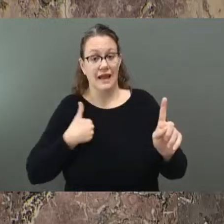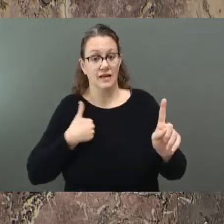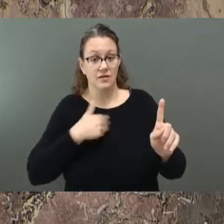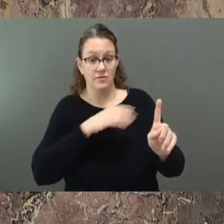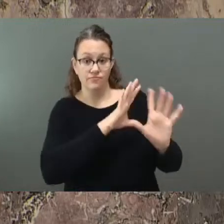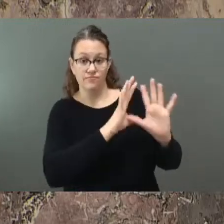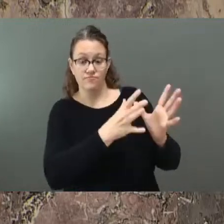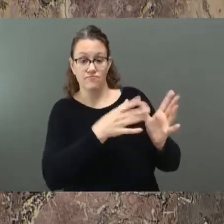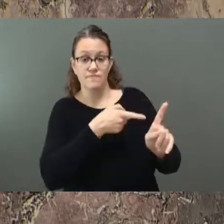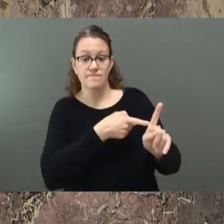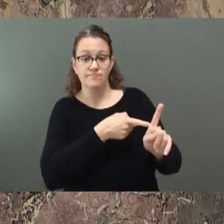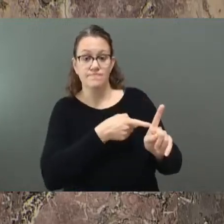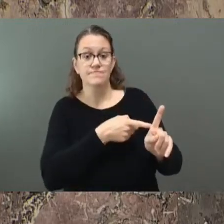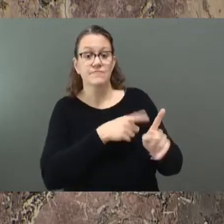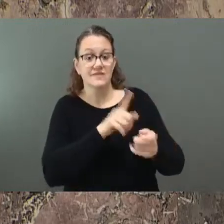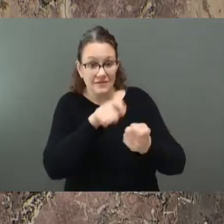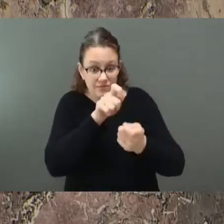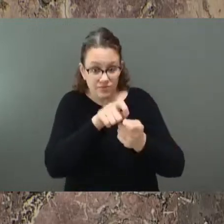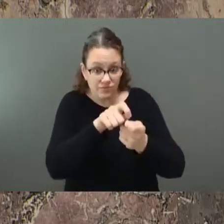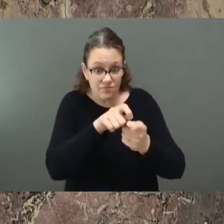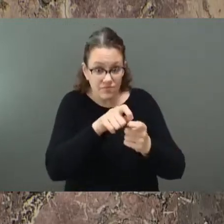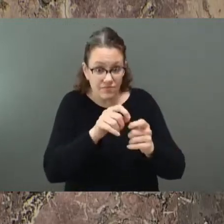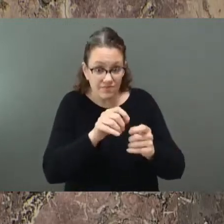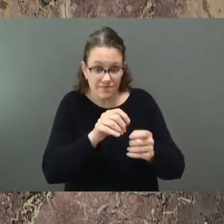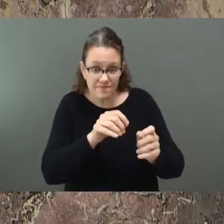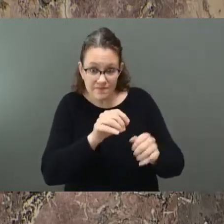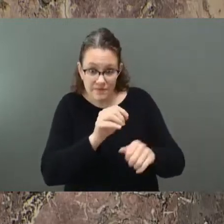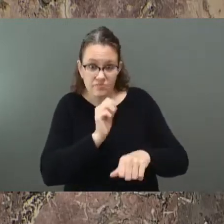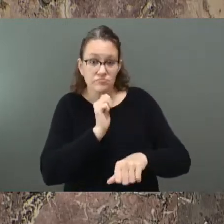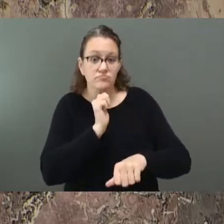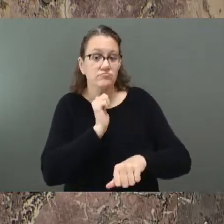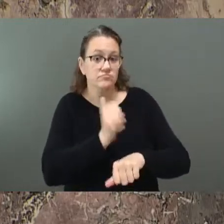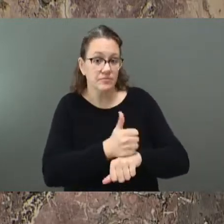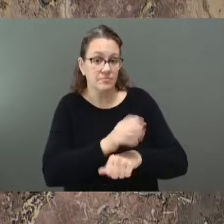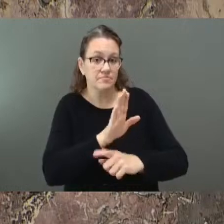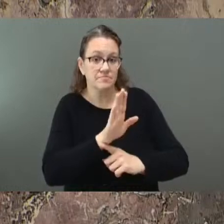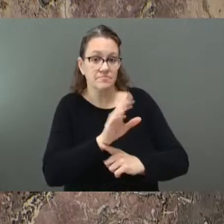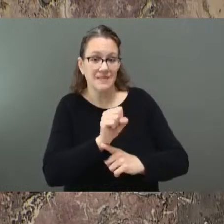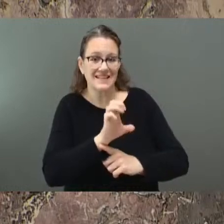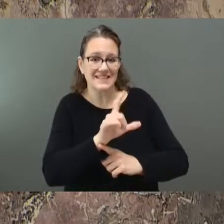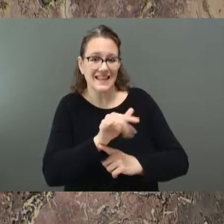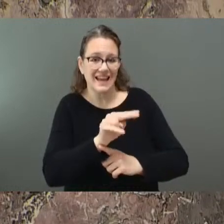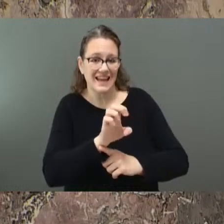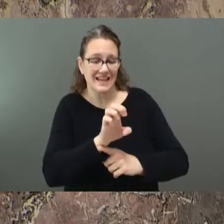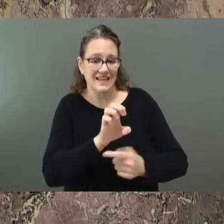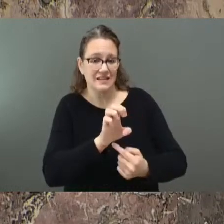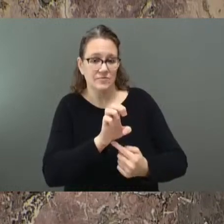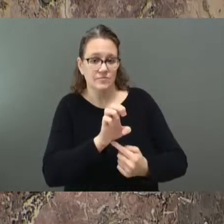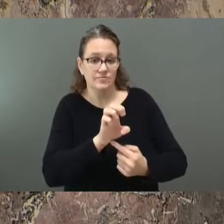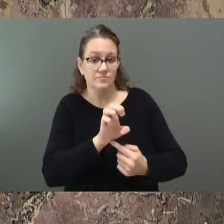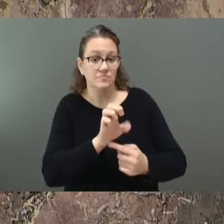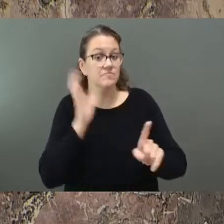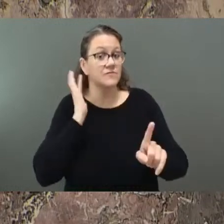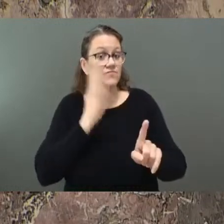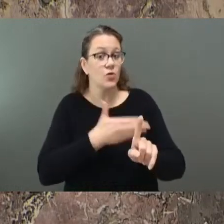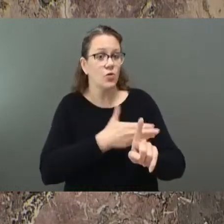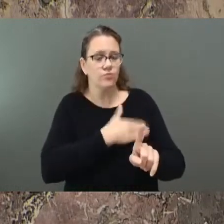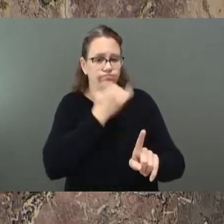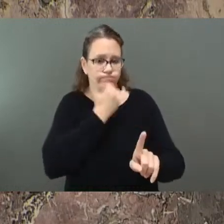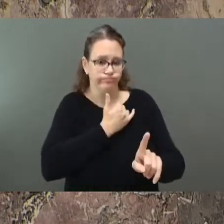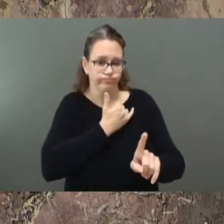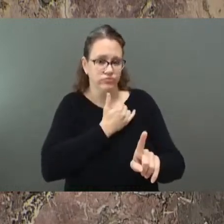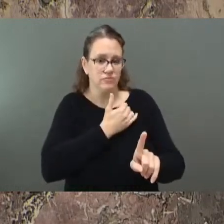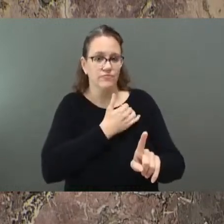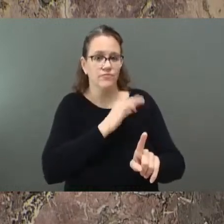for calculating emission reductions is flawed. BC has the leading methane emission